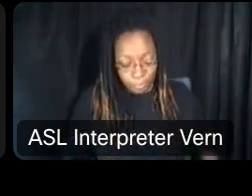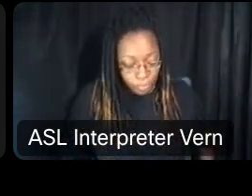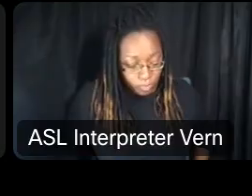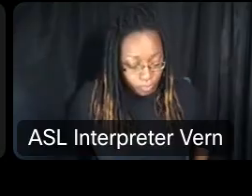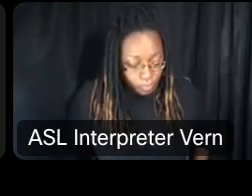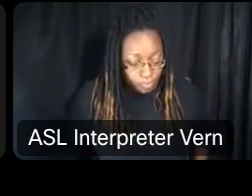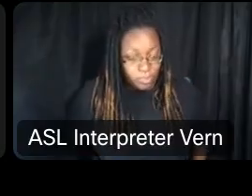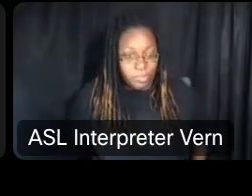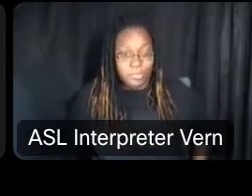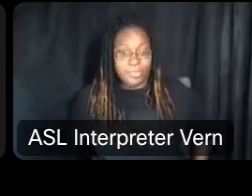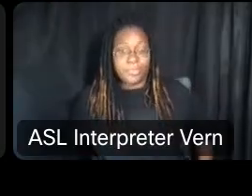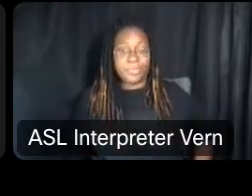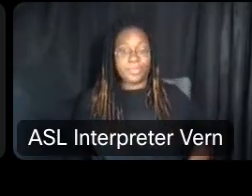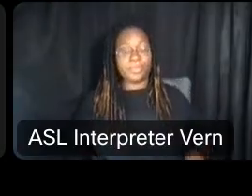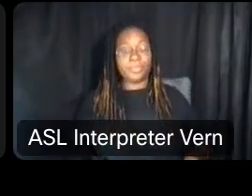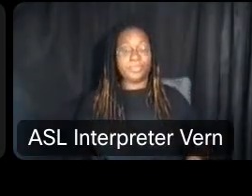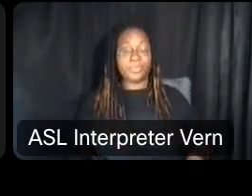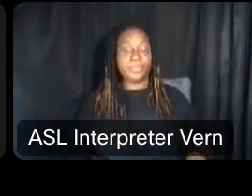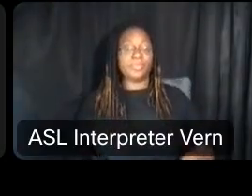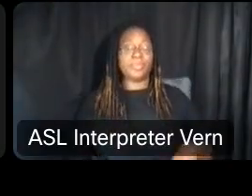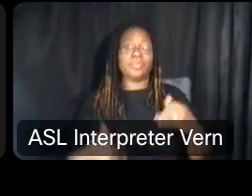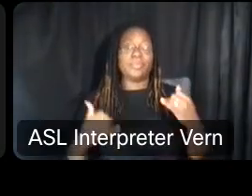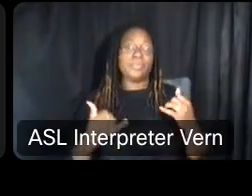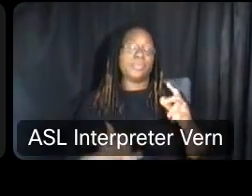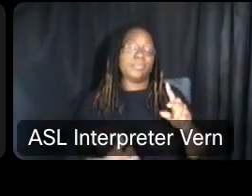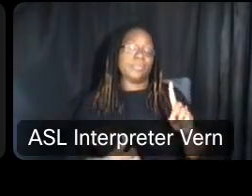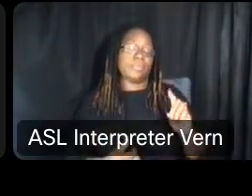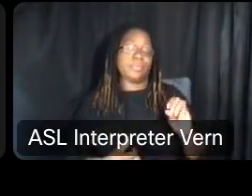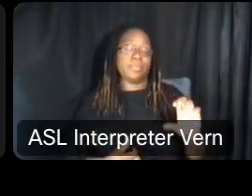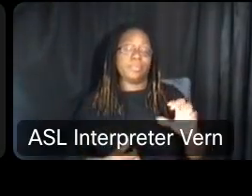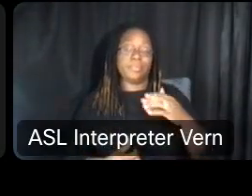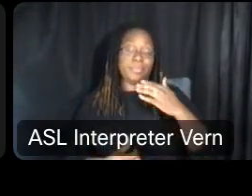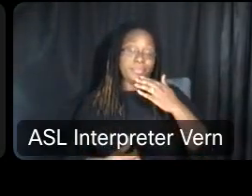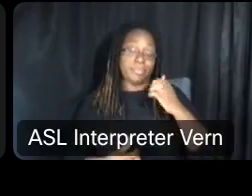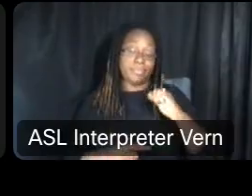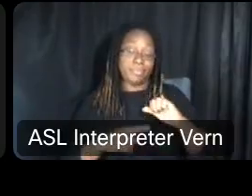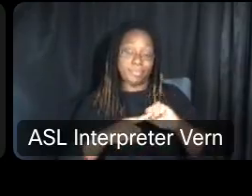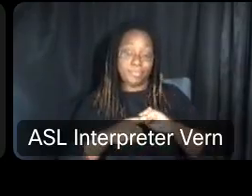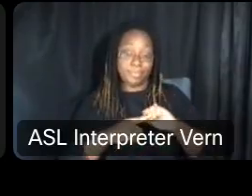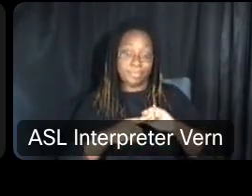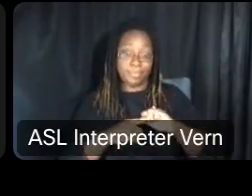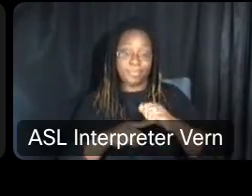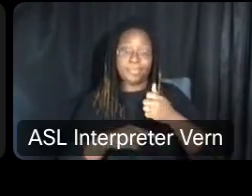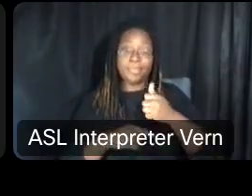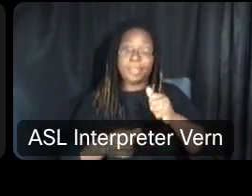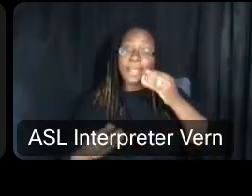Now, documentation best practices. Any information that becomes available to someone who's unsafe can increase